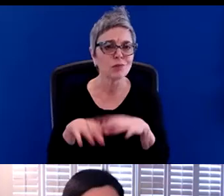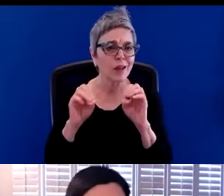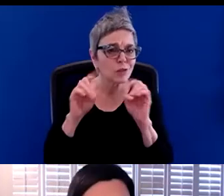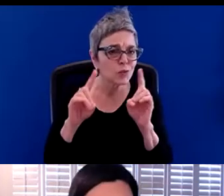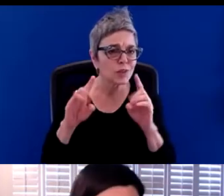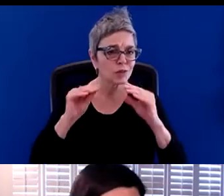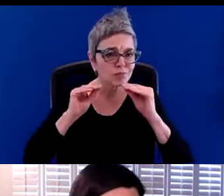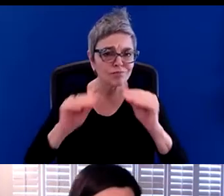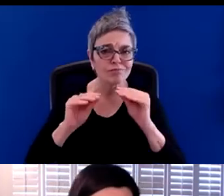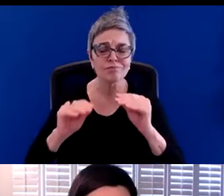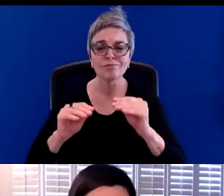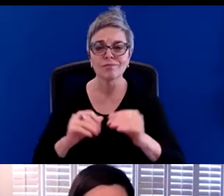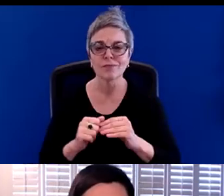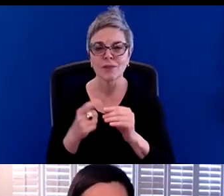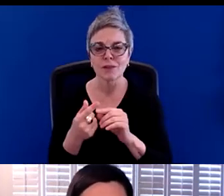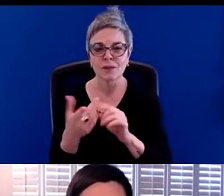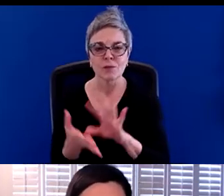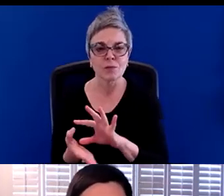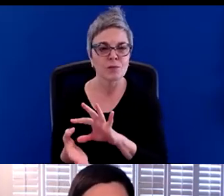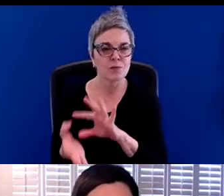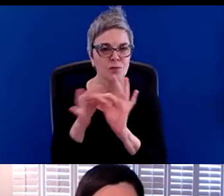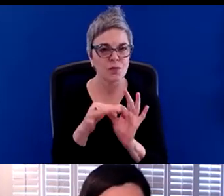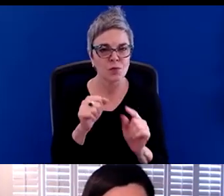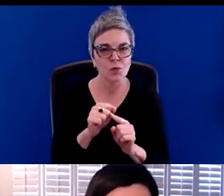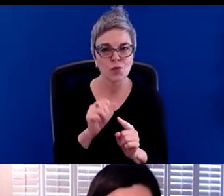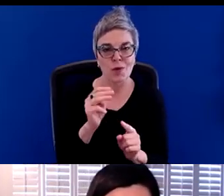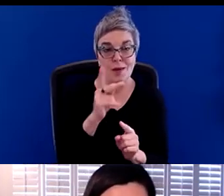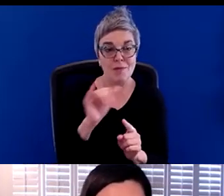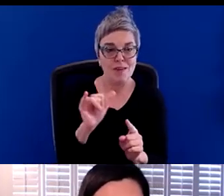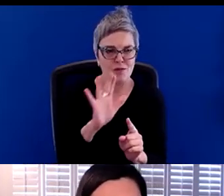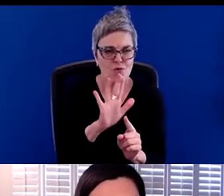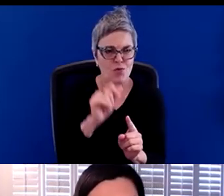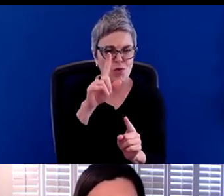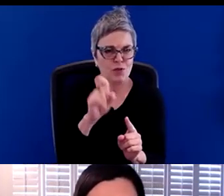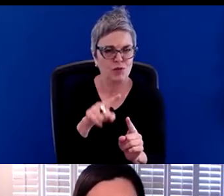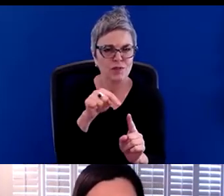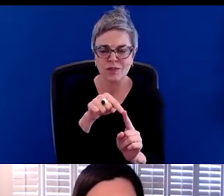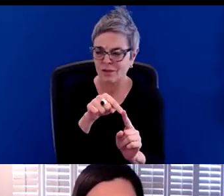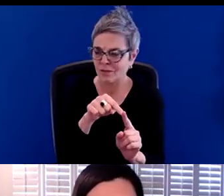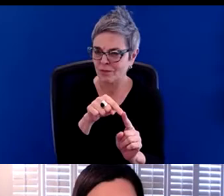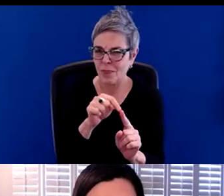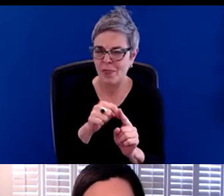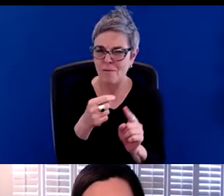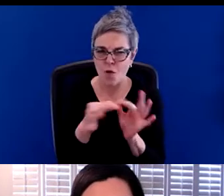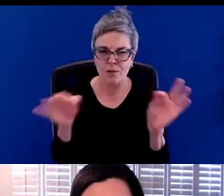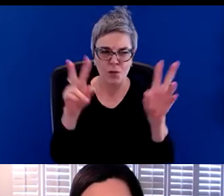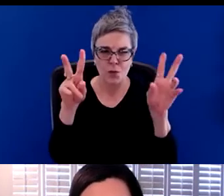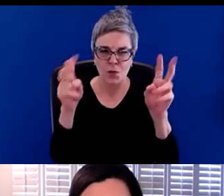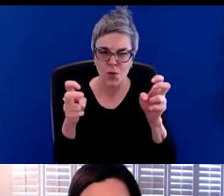tackle a little bit about Amy's question just because, she spoke about that quote. It stands with me just because, you know, we read this